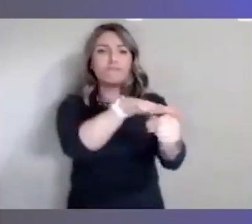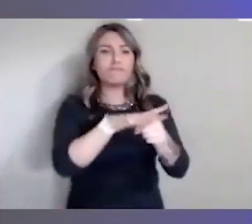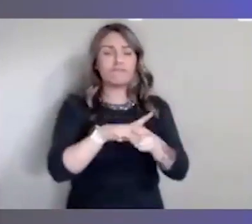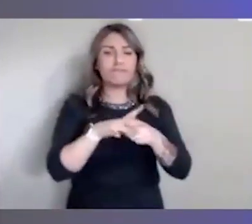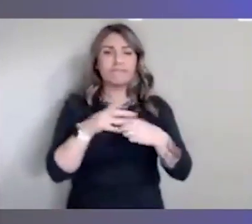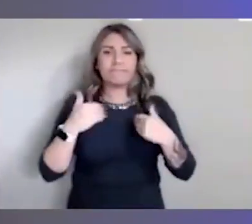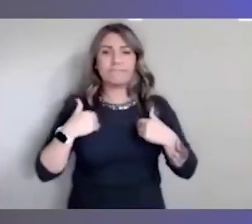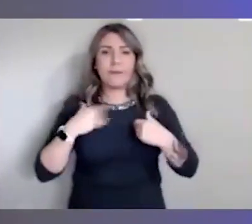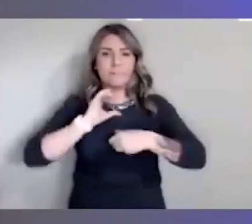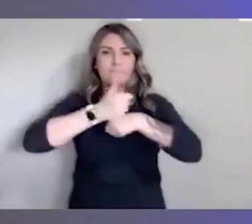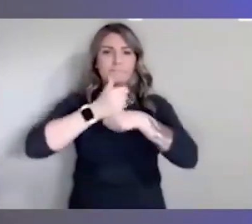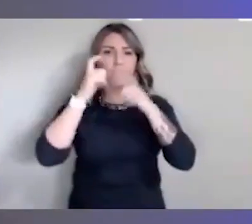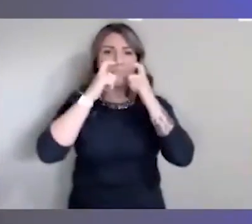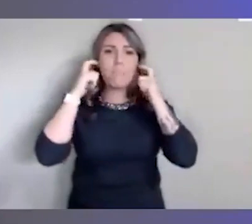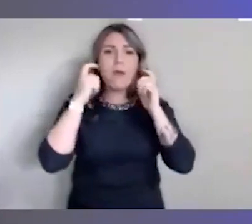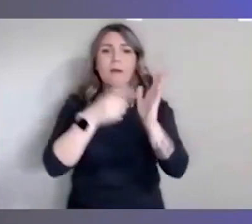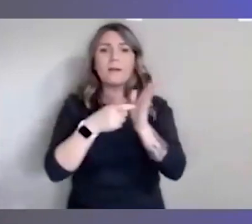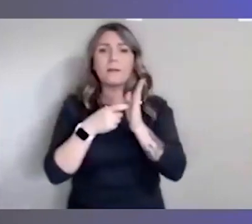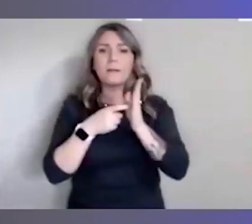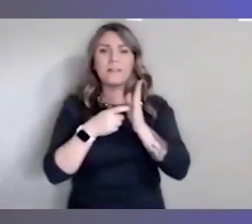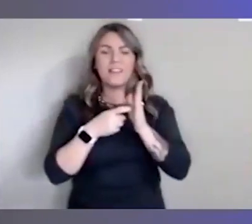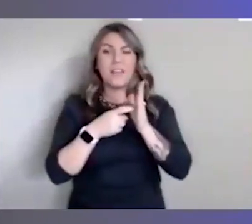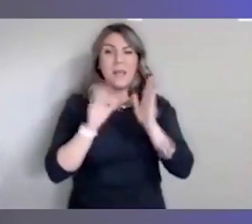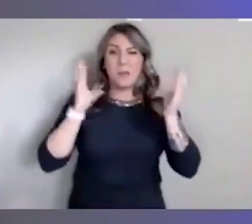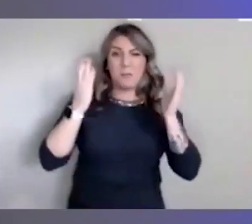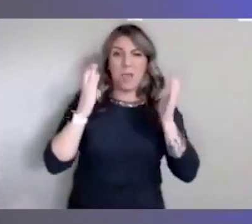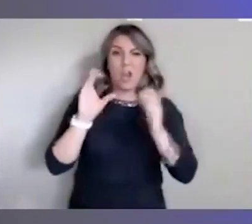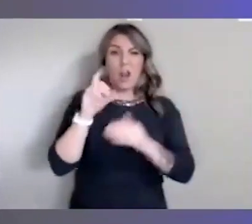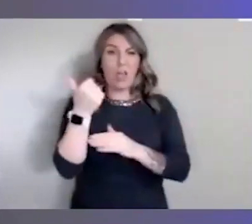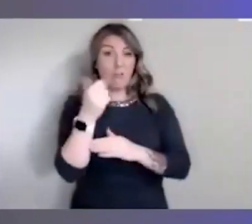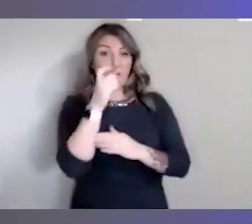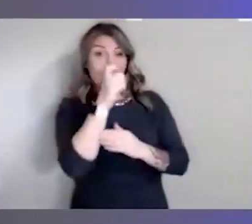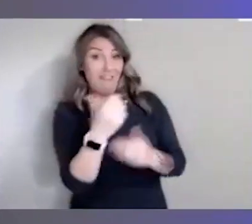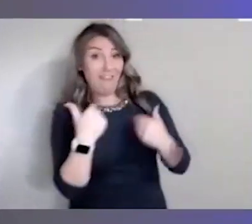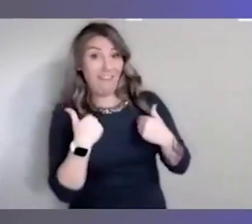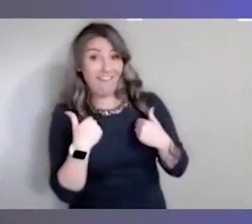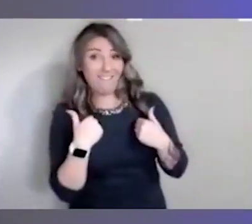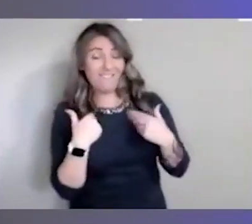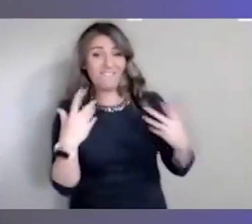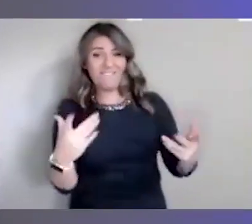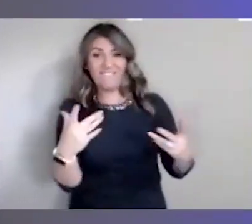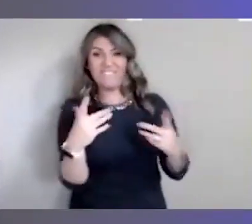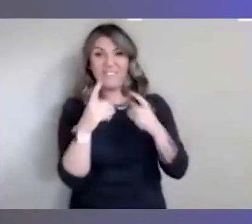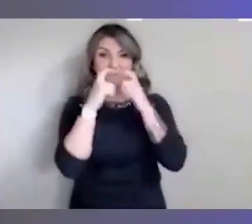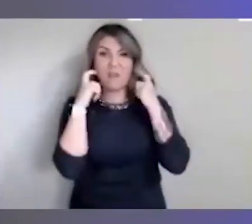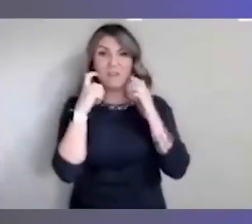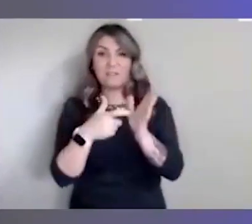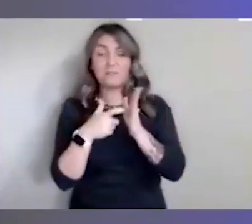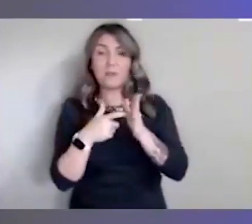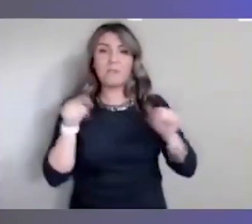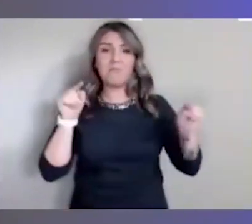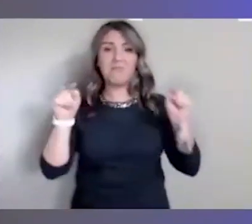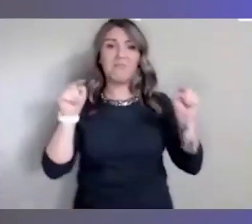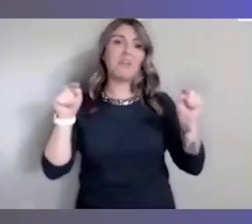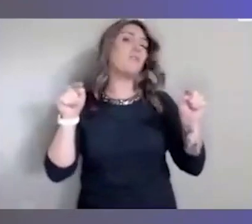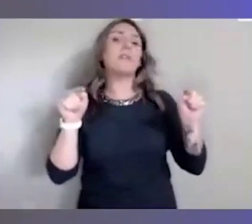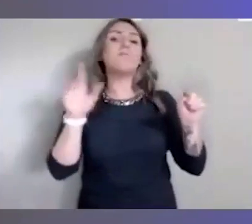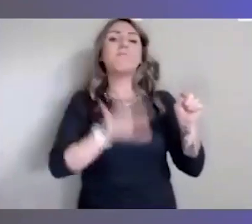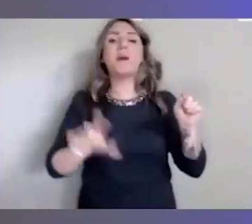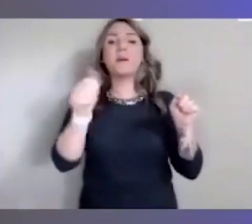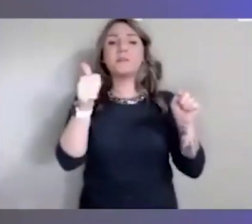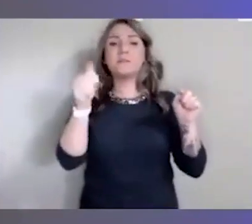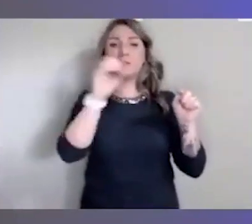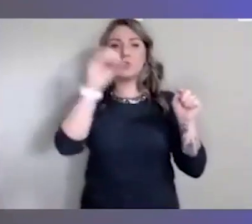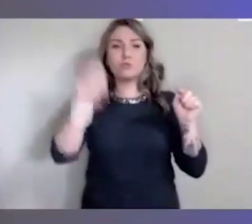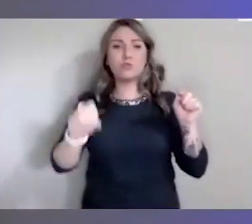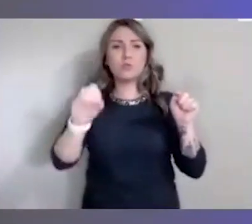adjacent to counties that did not have a mask mandate, a government mandate, there was only about a 10% difference in business activity